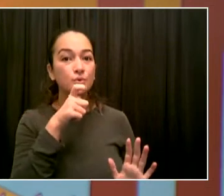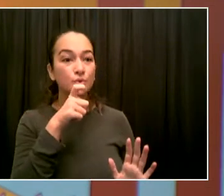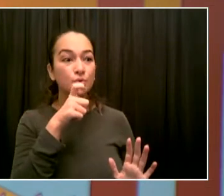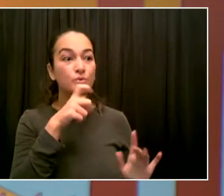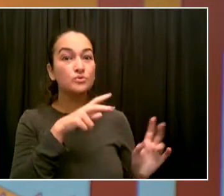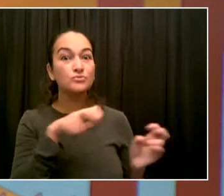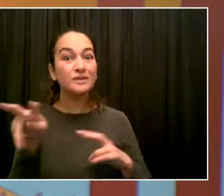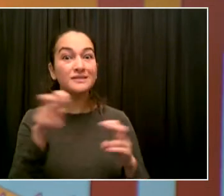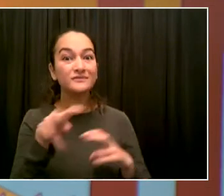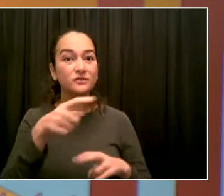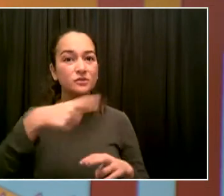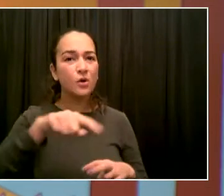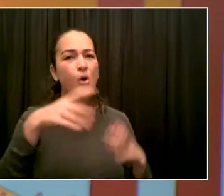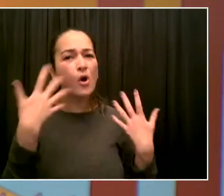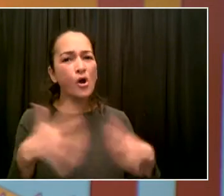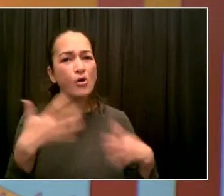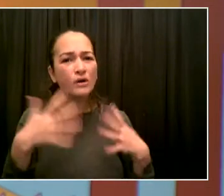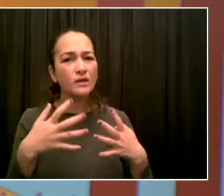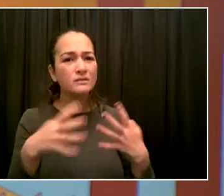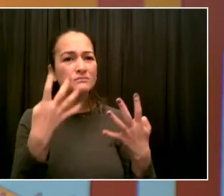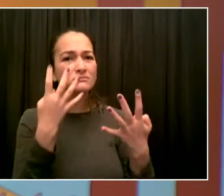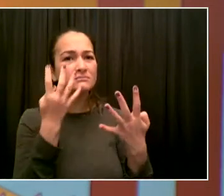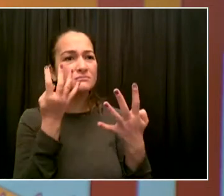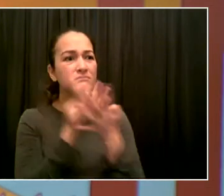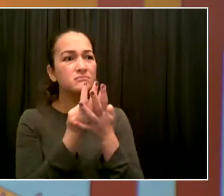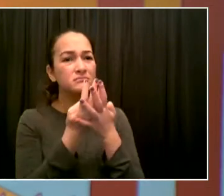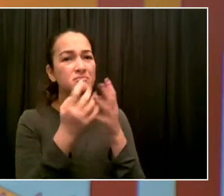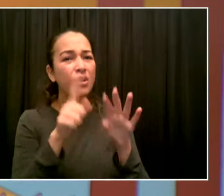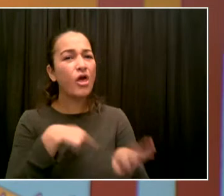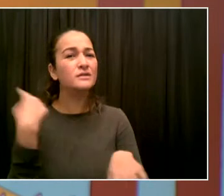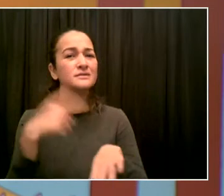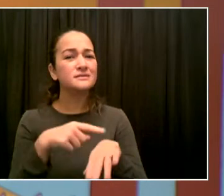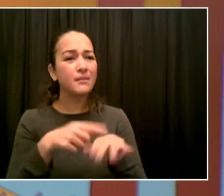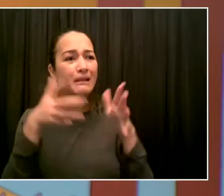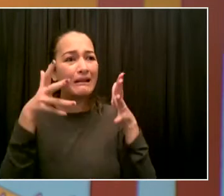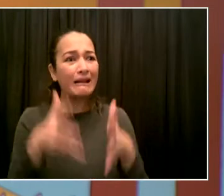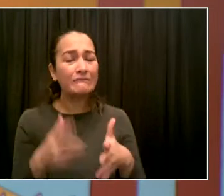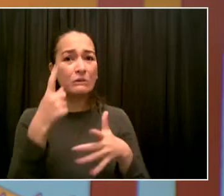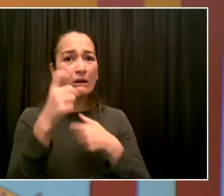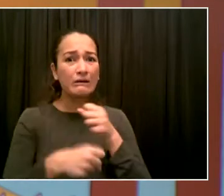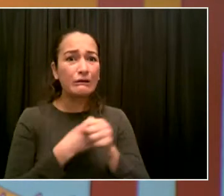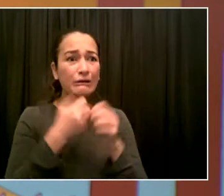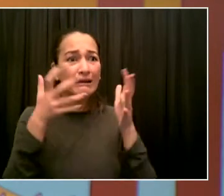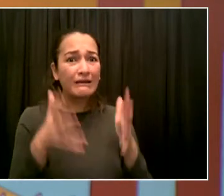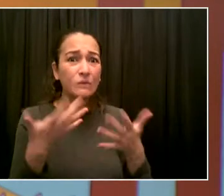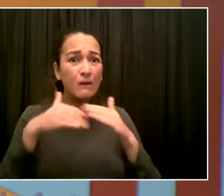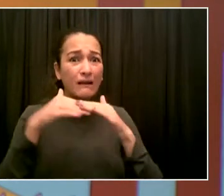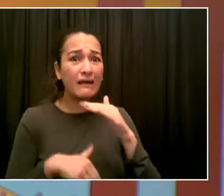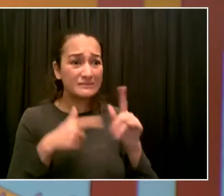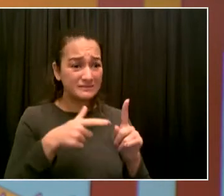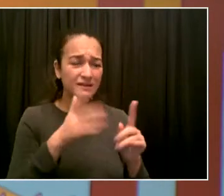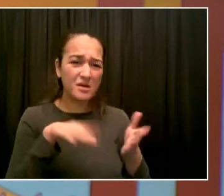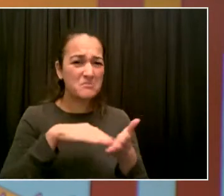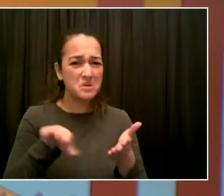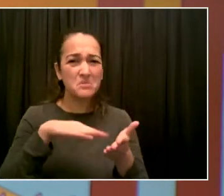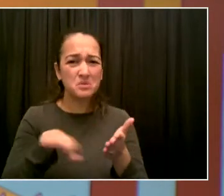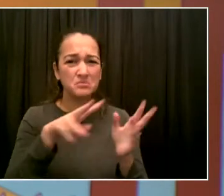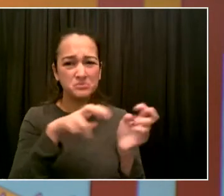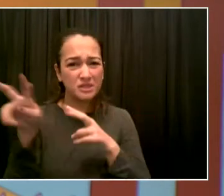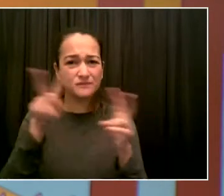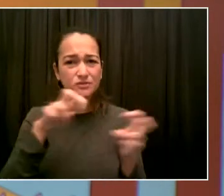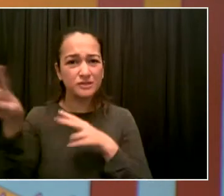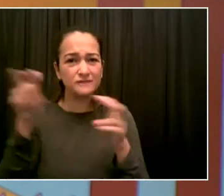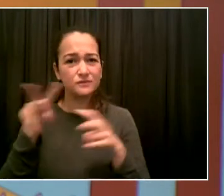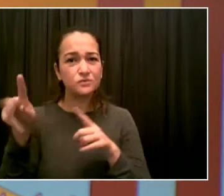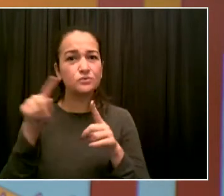they're upstate, and makes it hard for their families or people from their communities to go visit them? It really depends on the